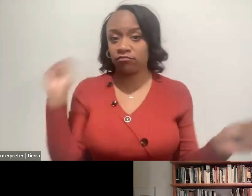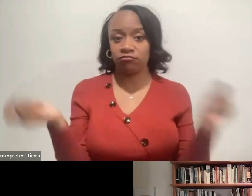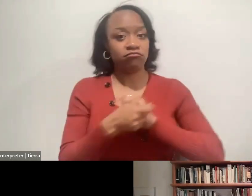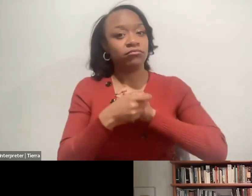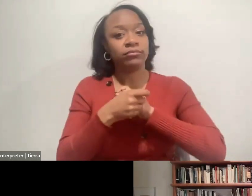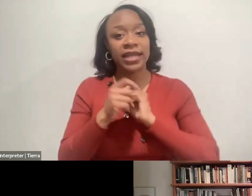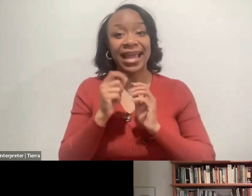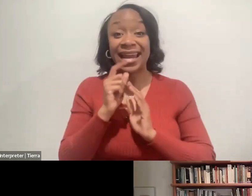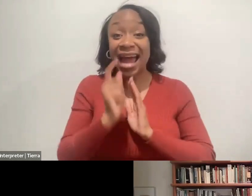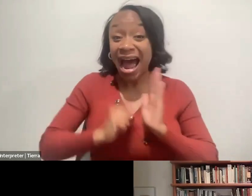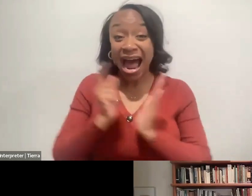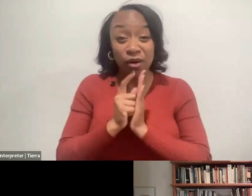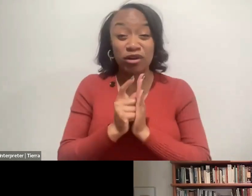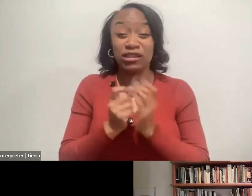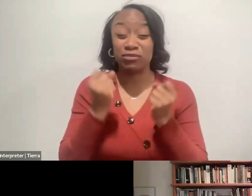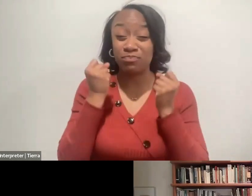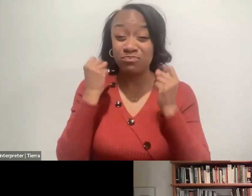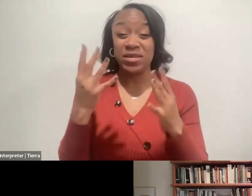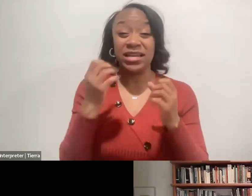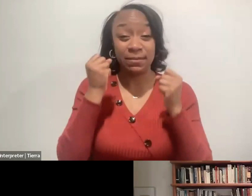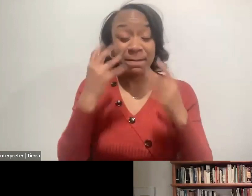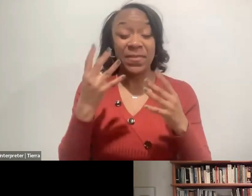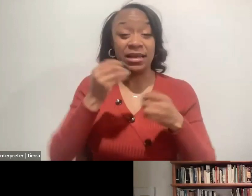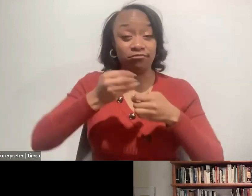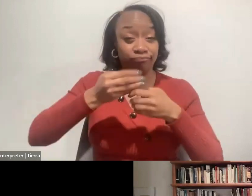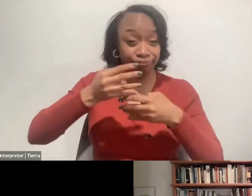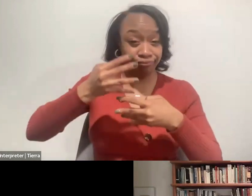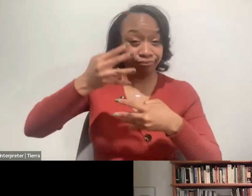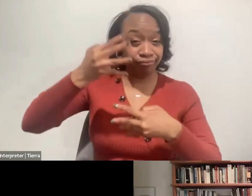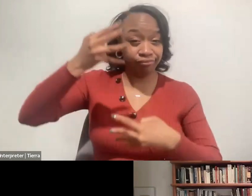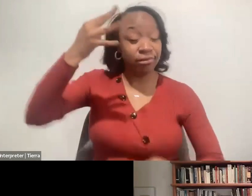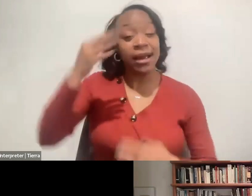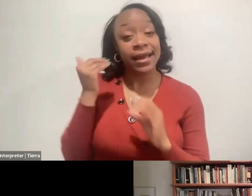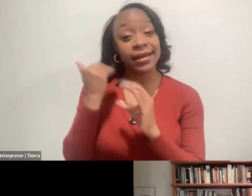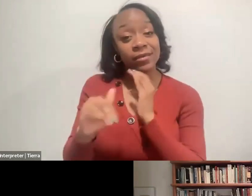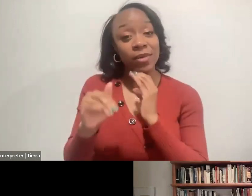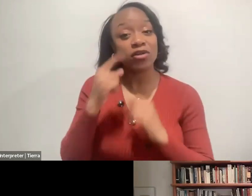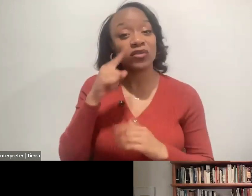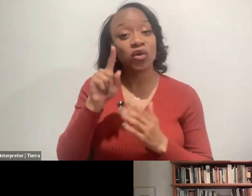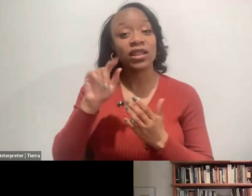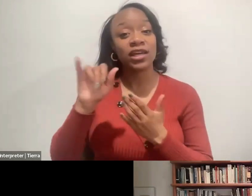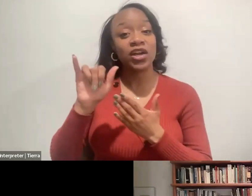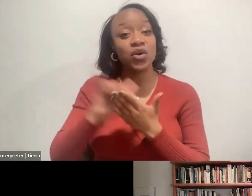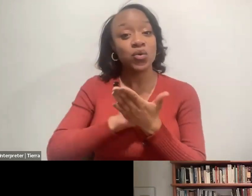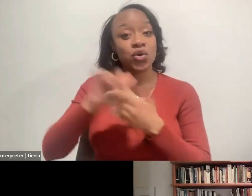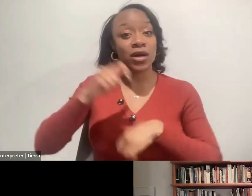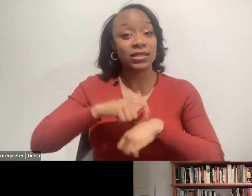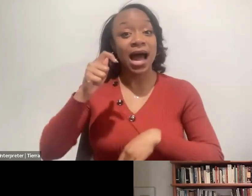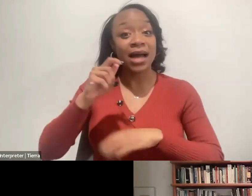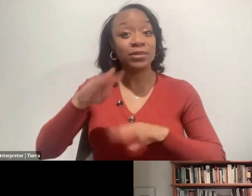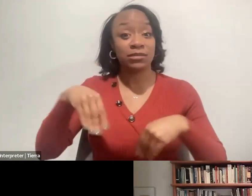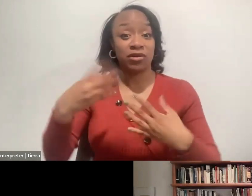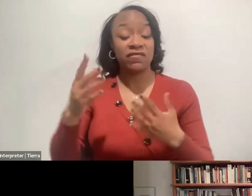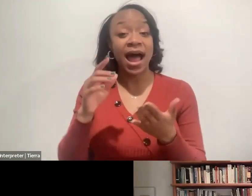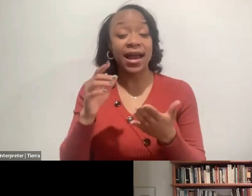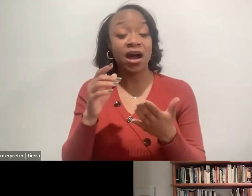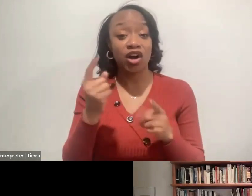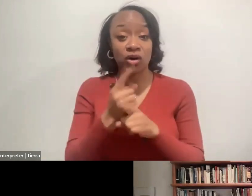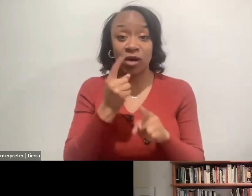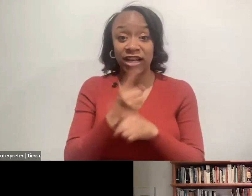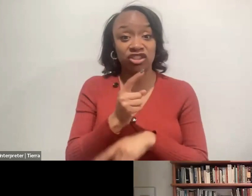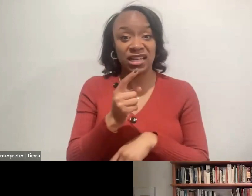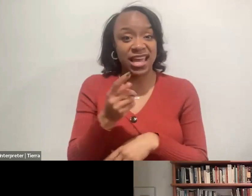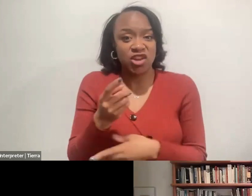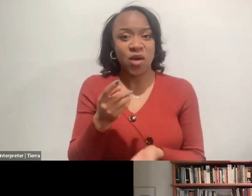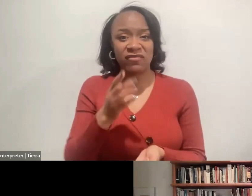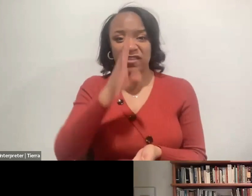instance, hundreds of emails to the New York Times demanding a correction. and pointing out the inconsistencies and the flat